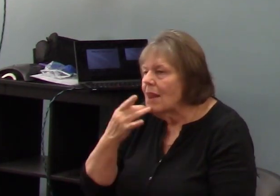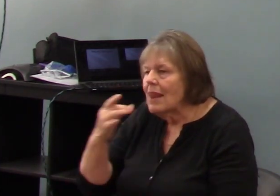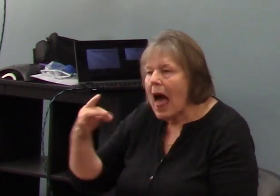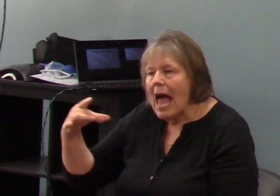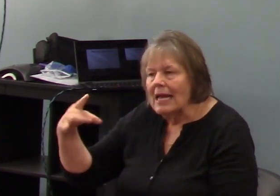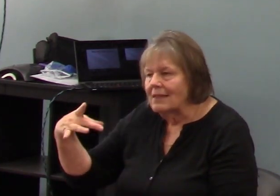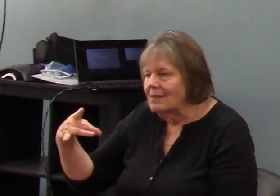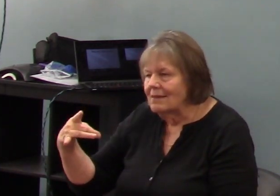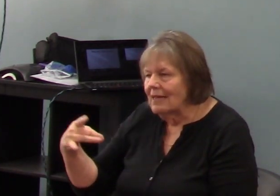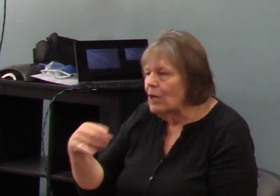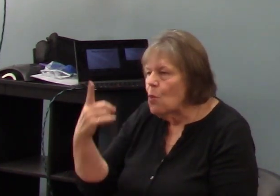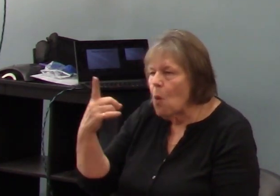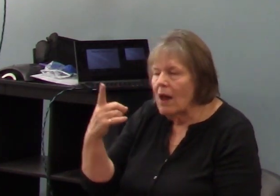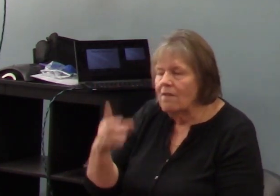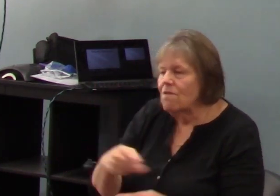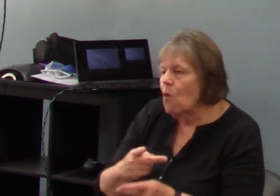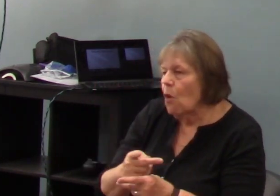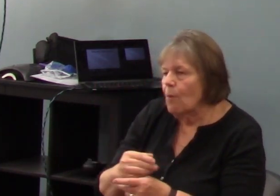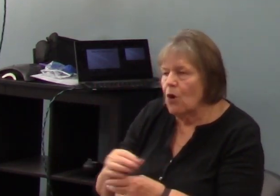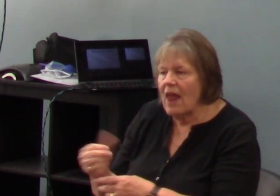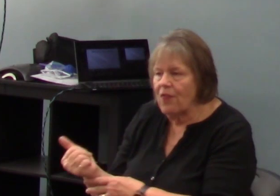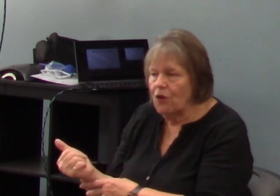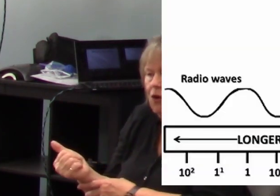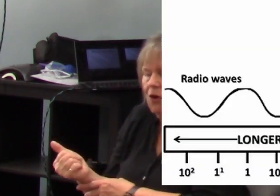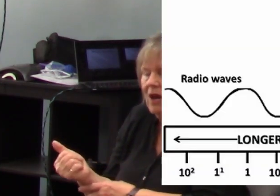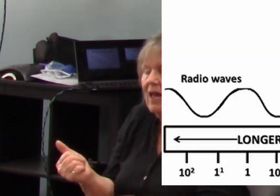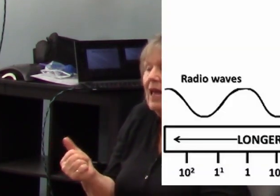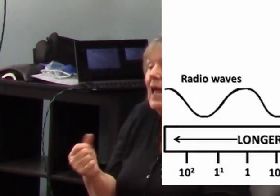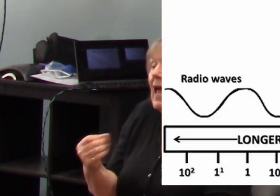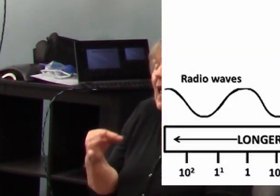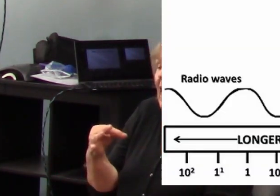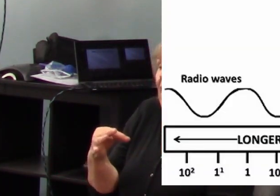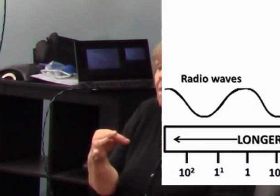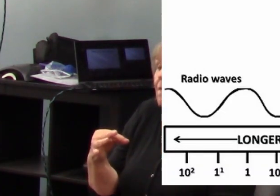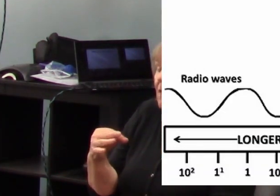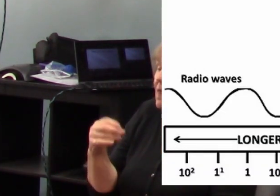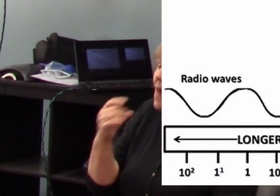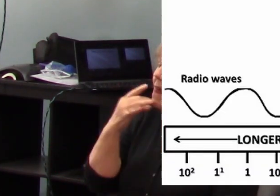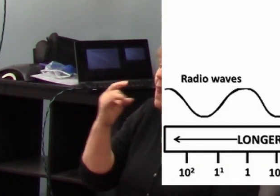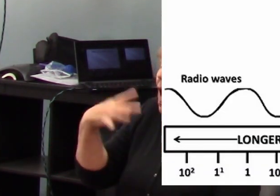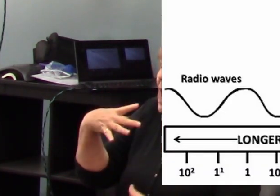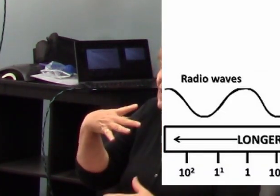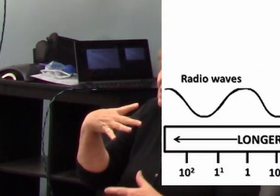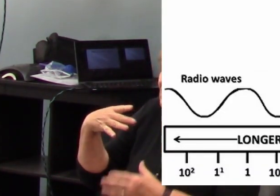it that's very small in the spectrum. If you stretch light out really, really far,